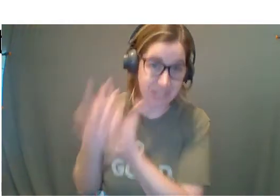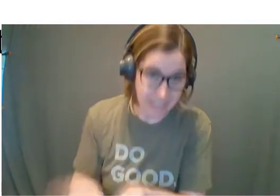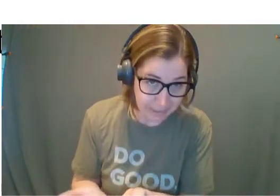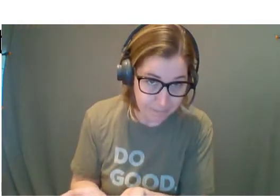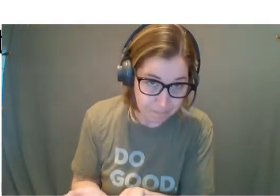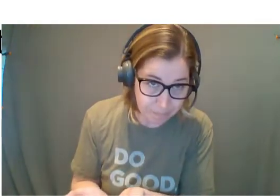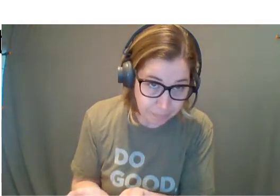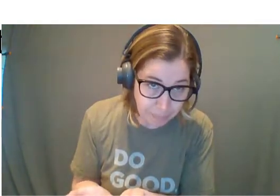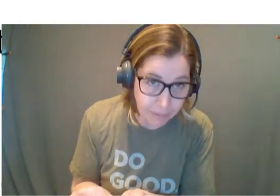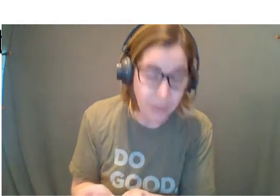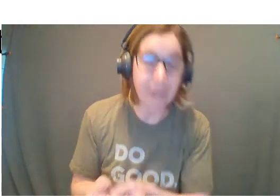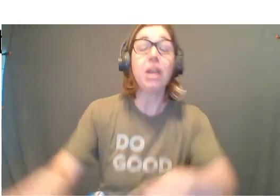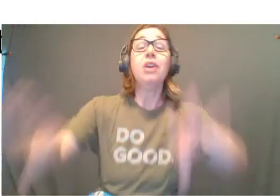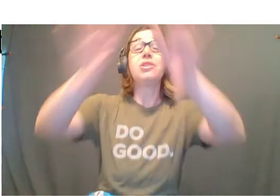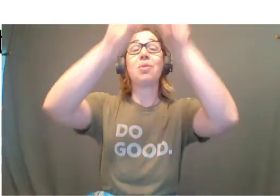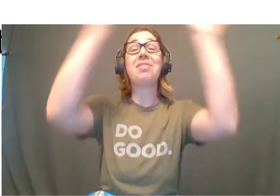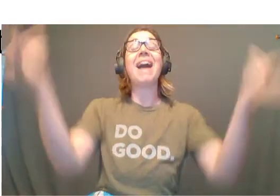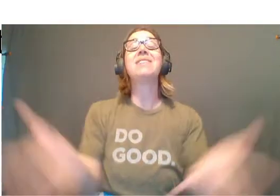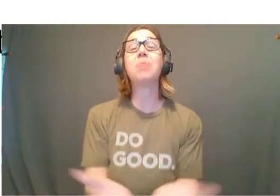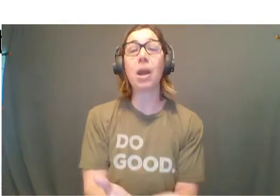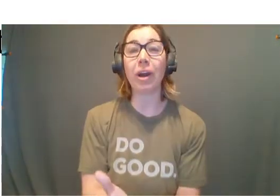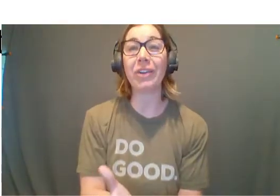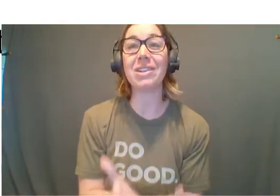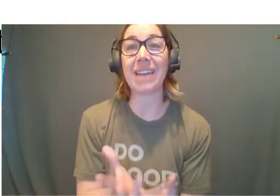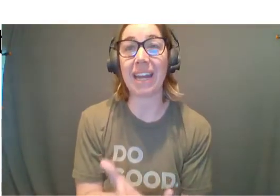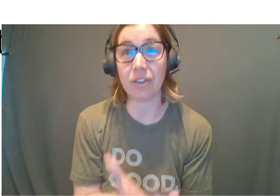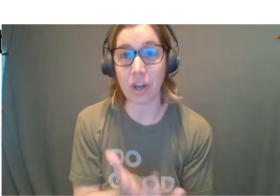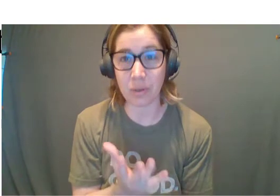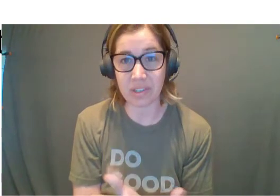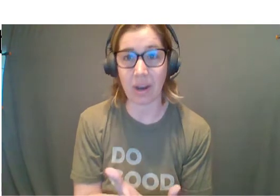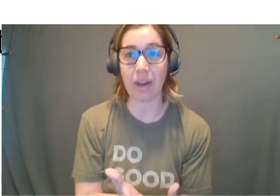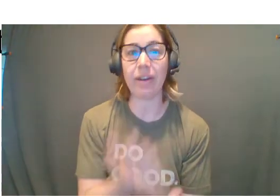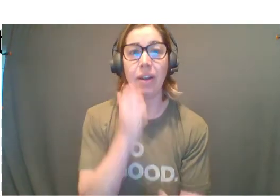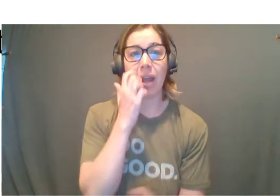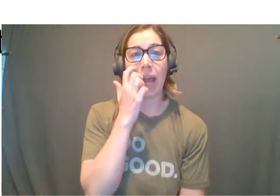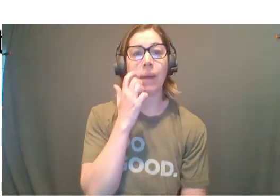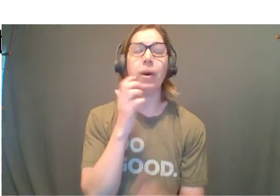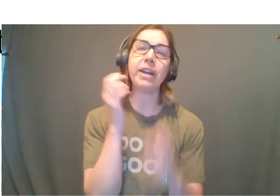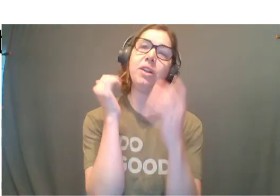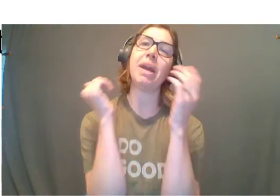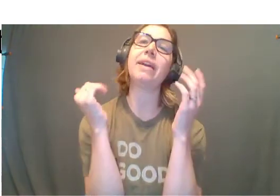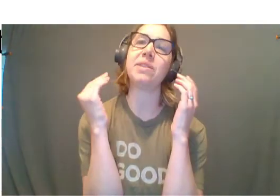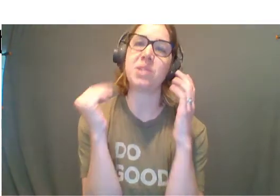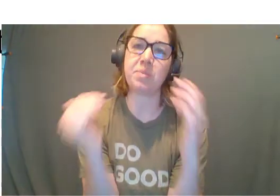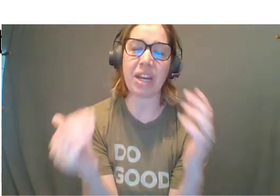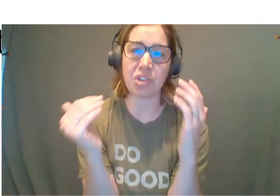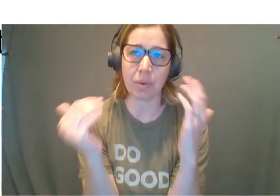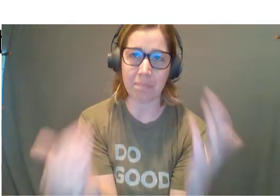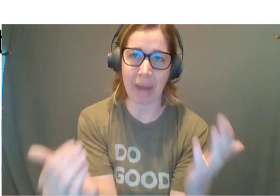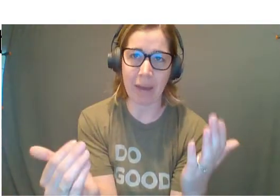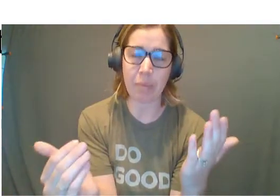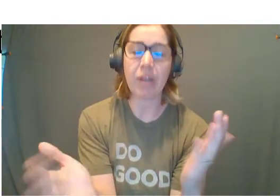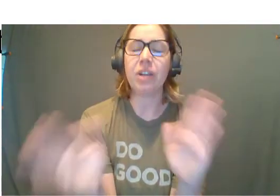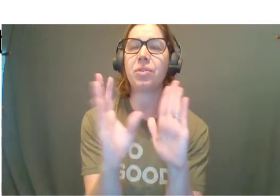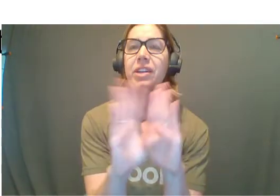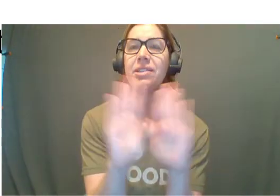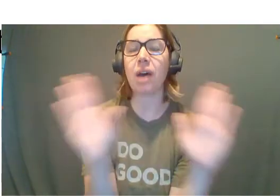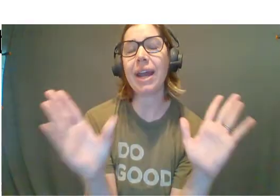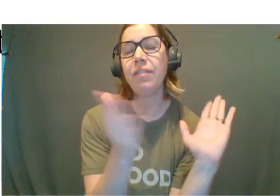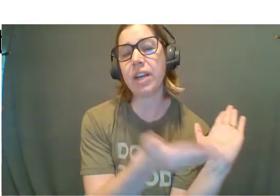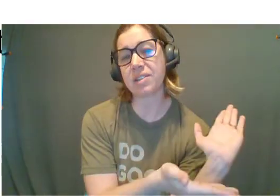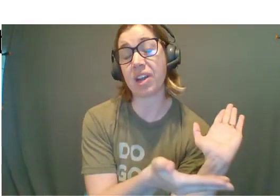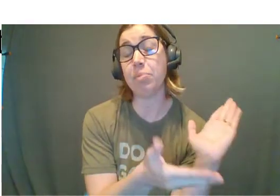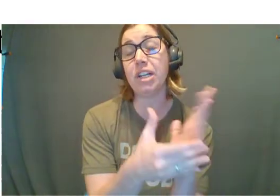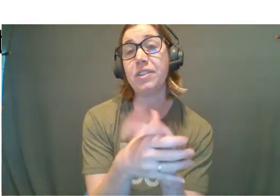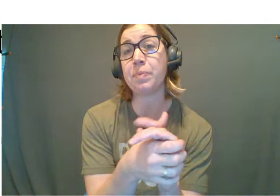you're seeing. Okay, so that's what I want you to take notes on. And I want you to make a spatial map. So